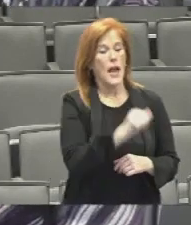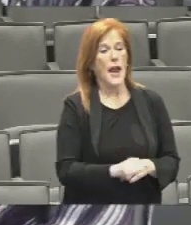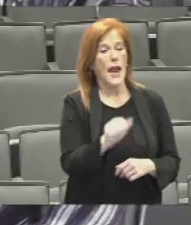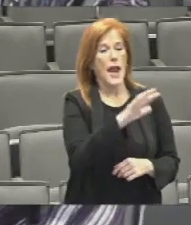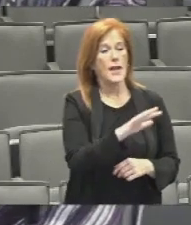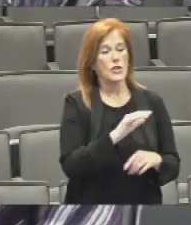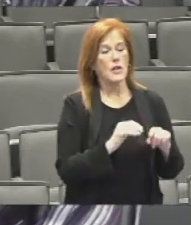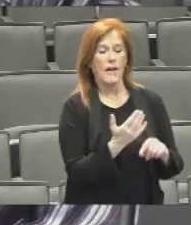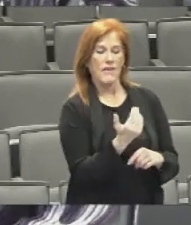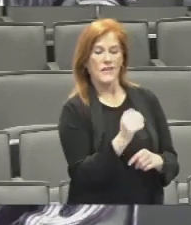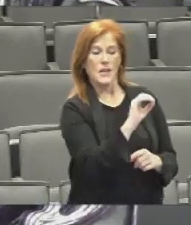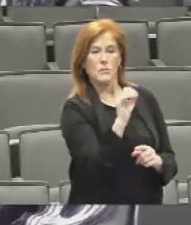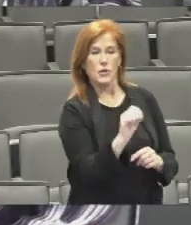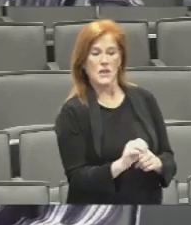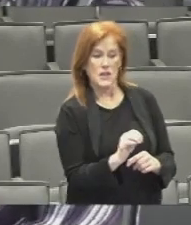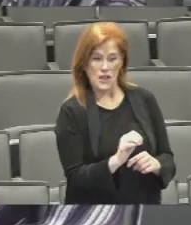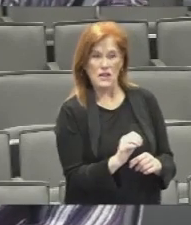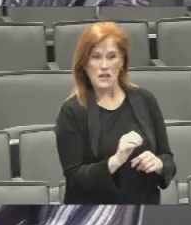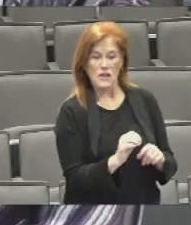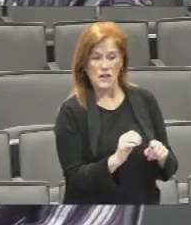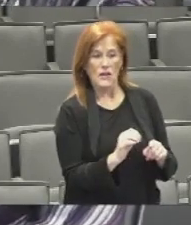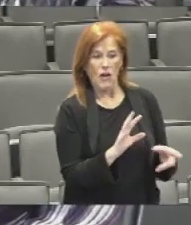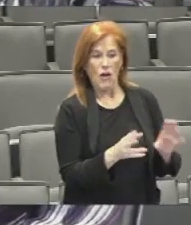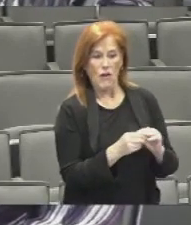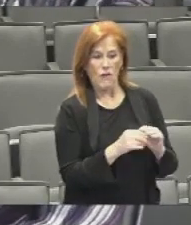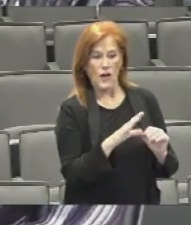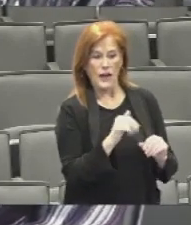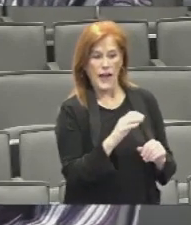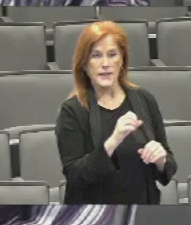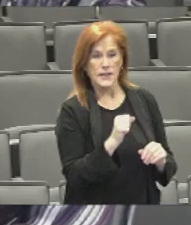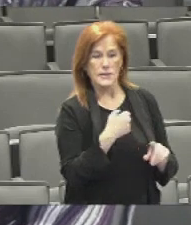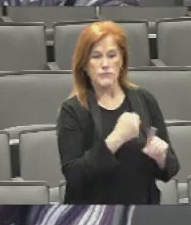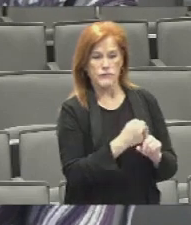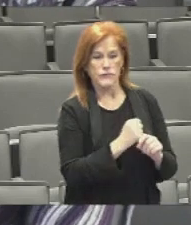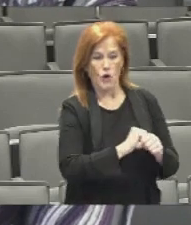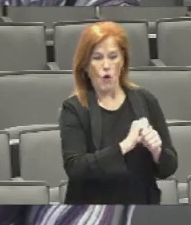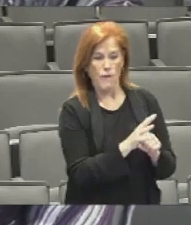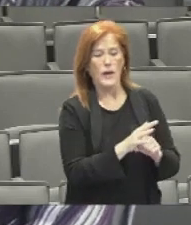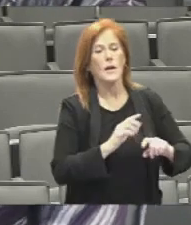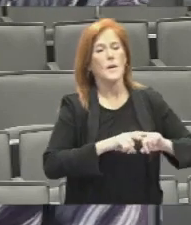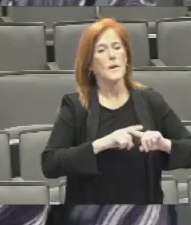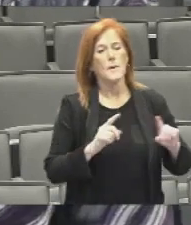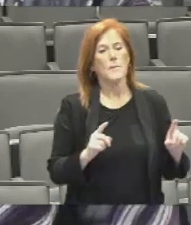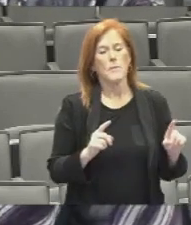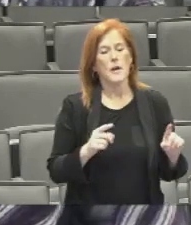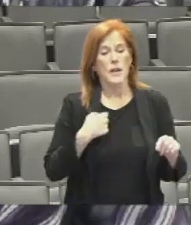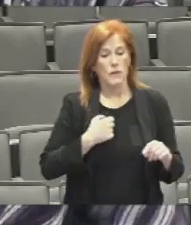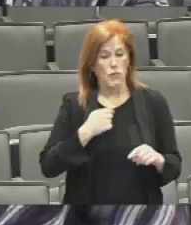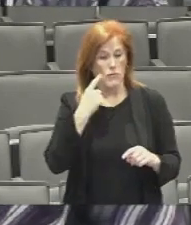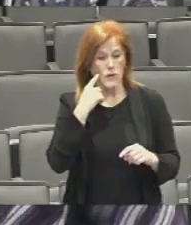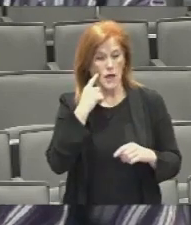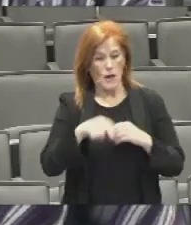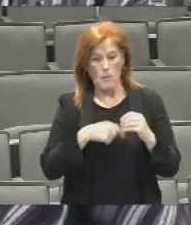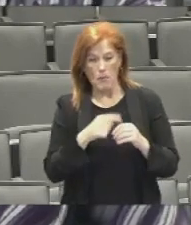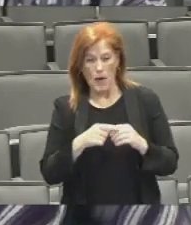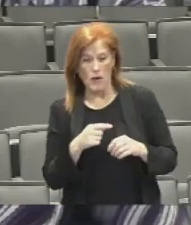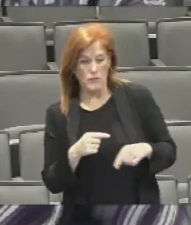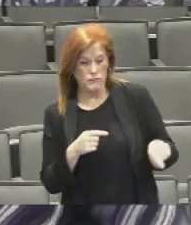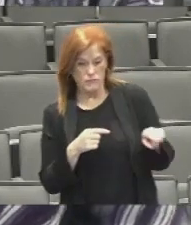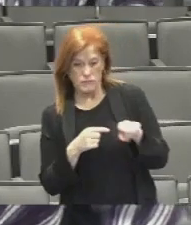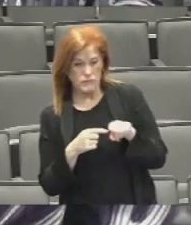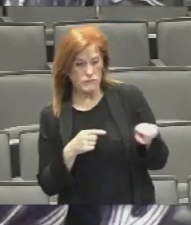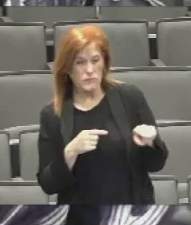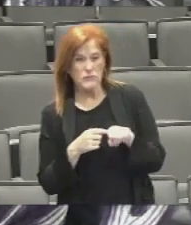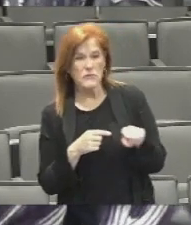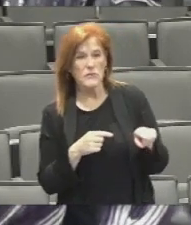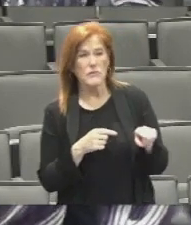up 15% of our cases. However, if we look at it in regards to what they are making up, they only